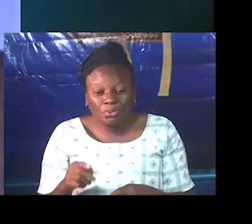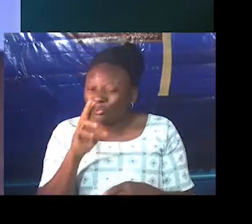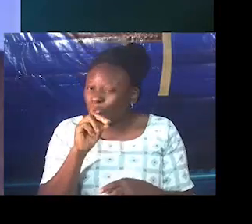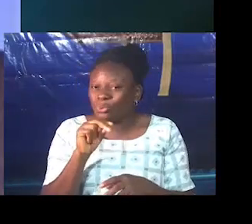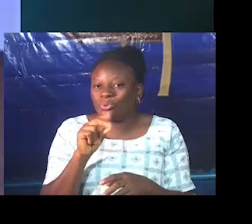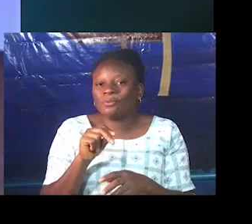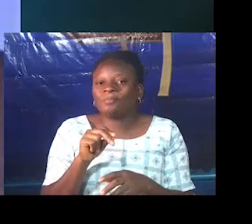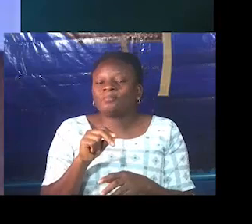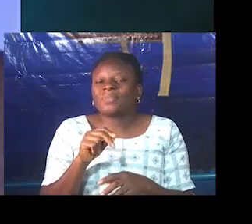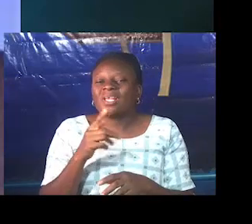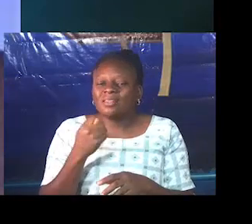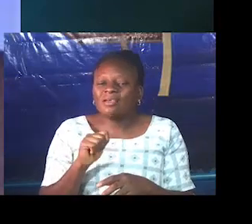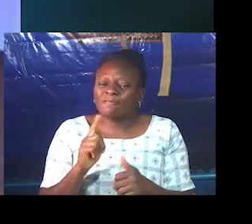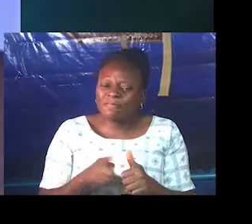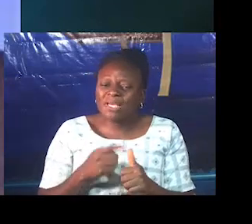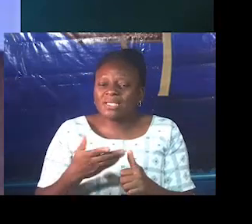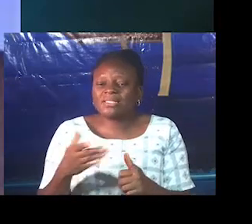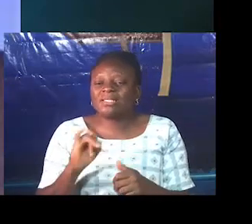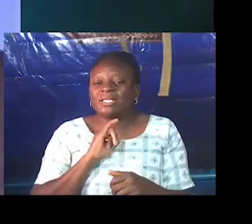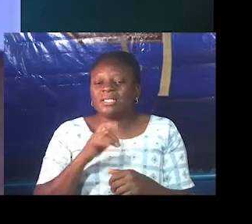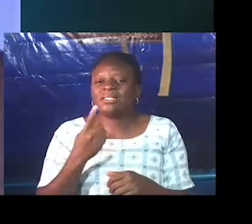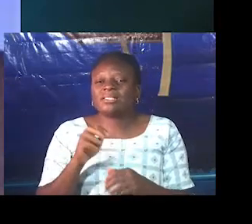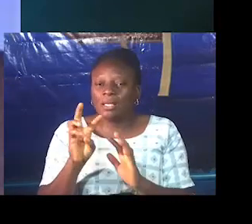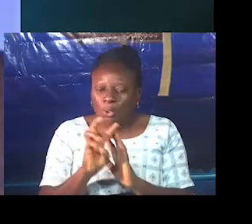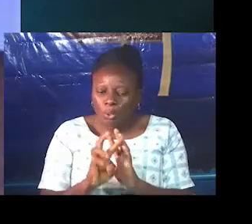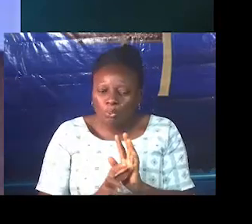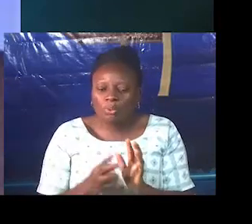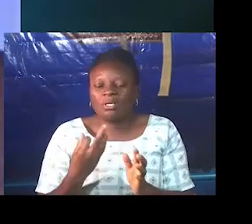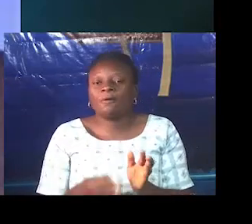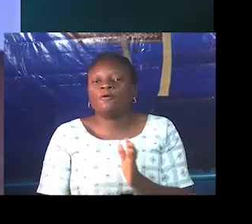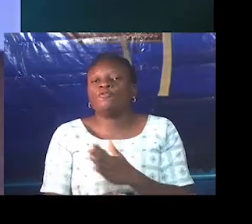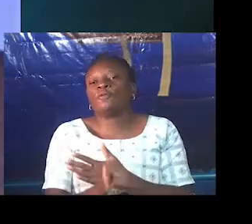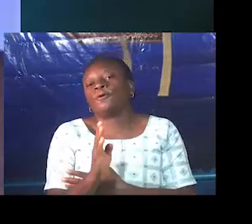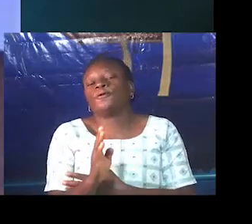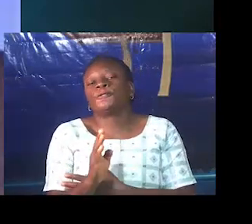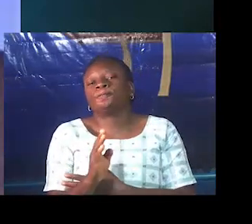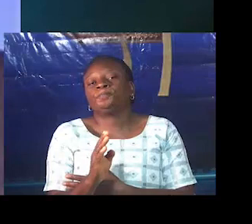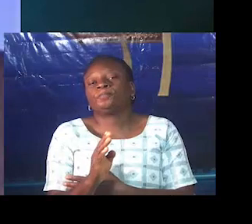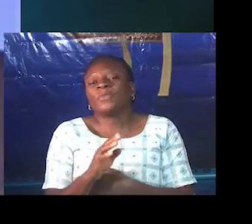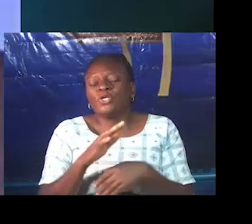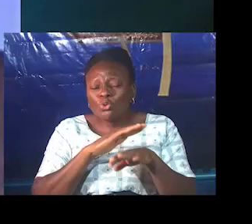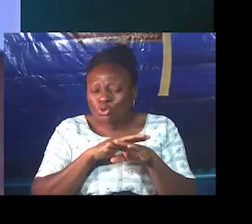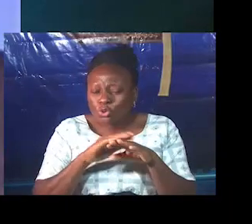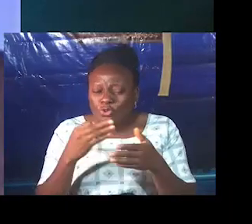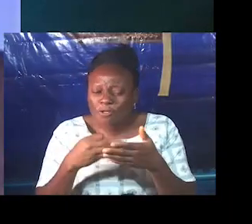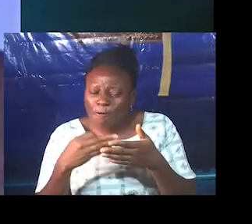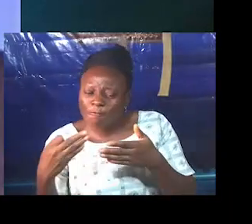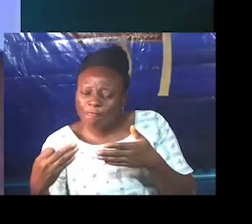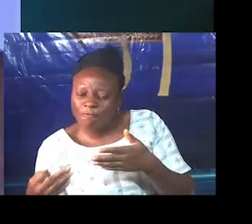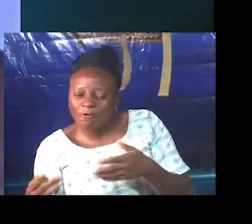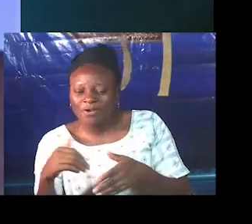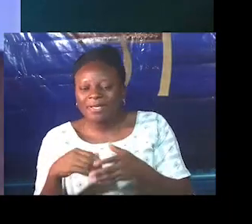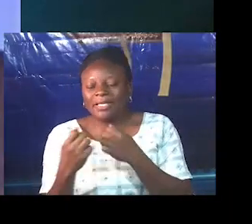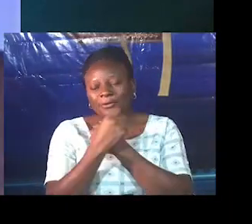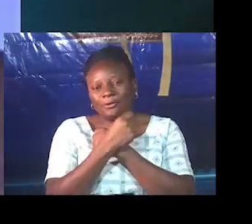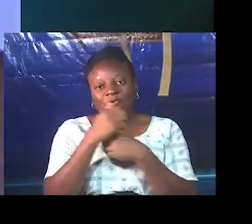say, now that you are beginning to be specific, don't fall in love before you know the will of God. Now, I want